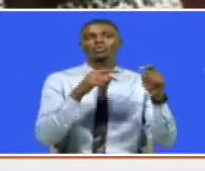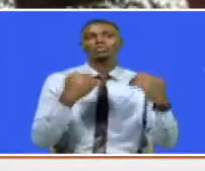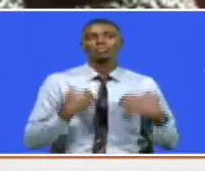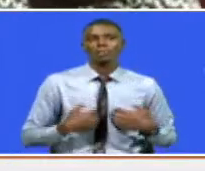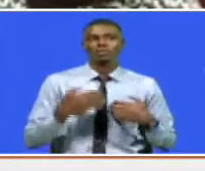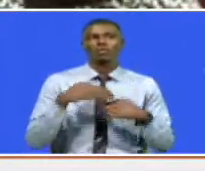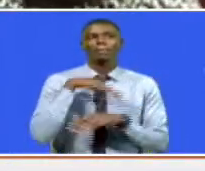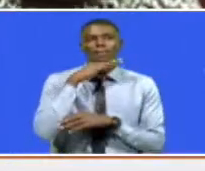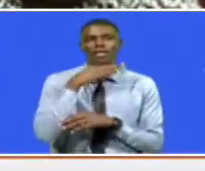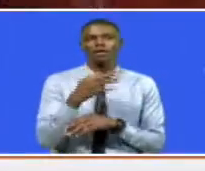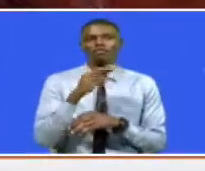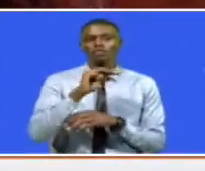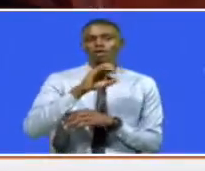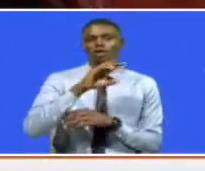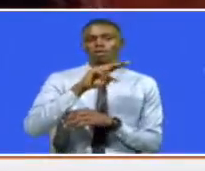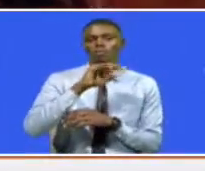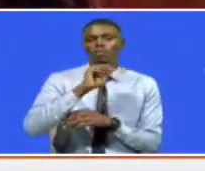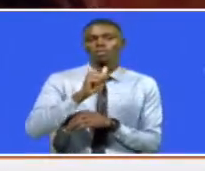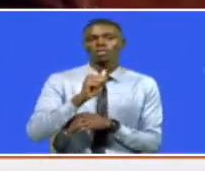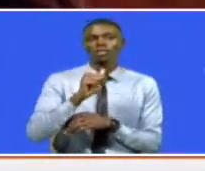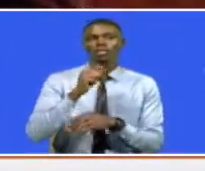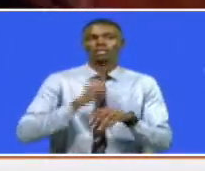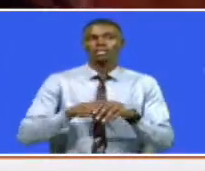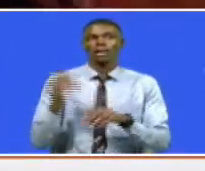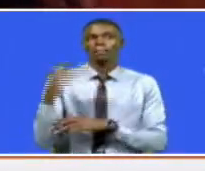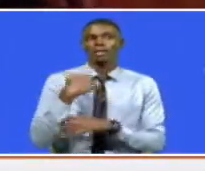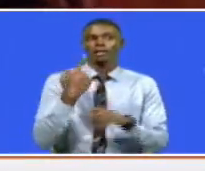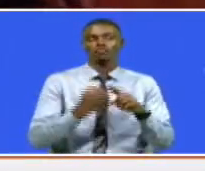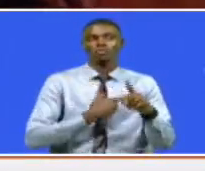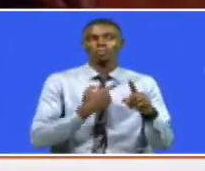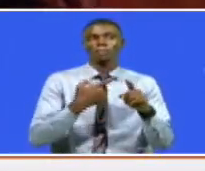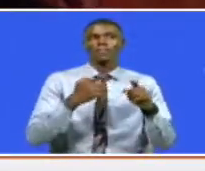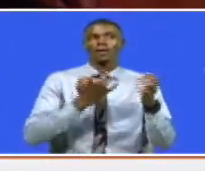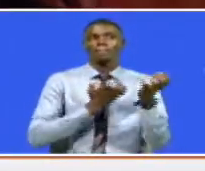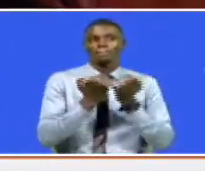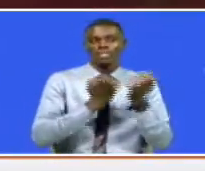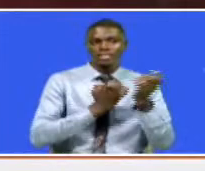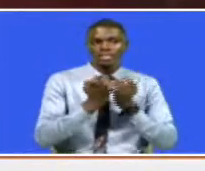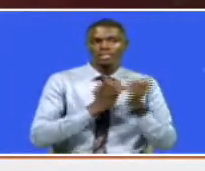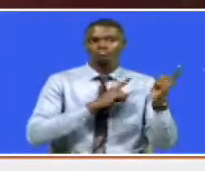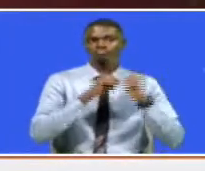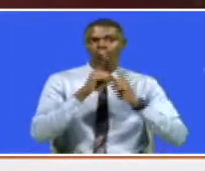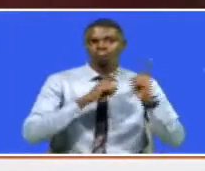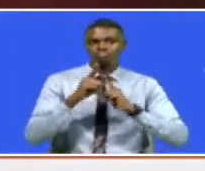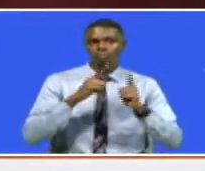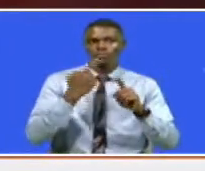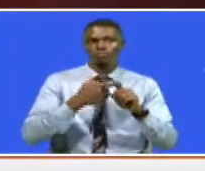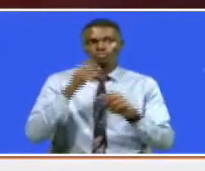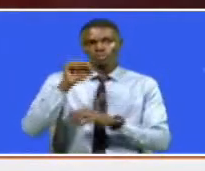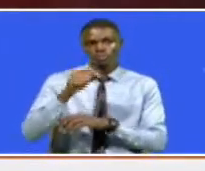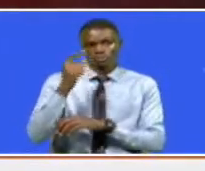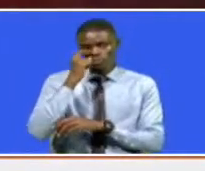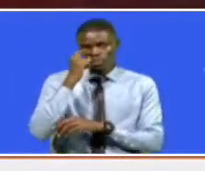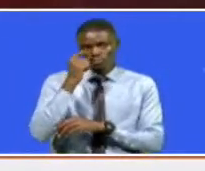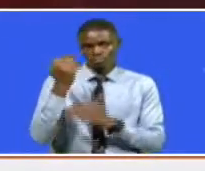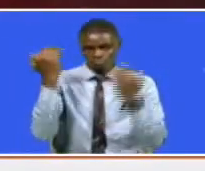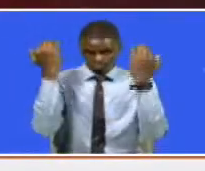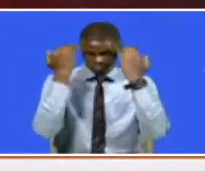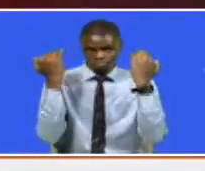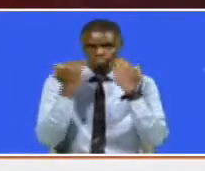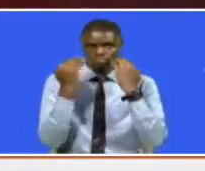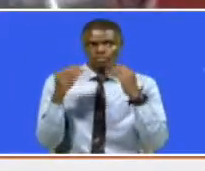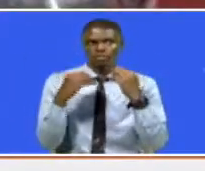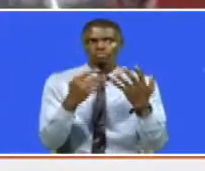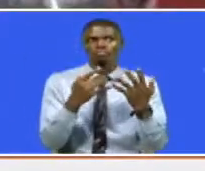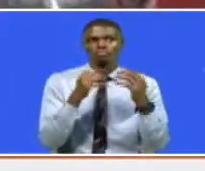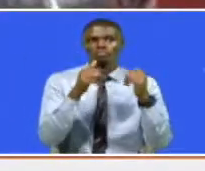murdered Monica hours after she returned from a business trip to South Sudan. Lady Justice Grace Nzioka will deliver her ruling on